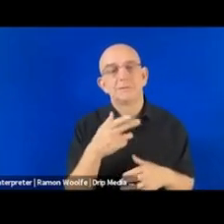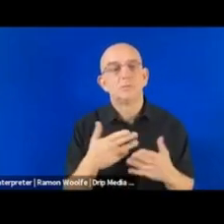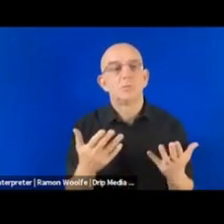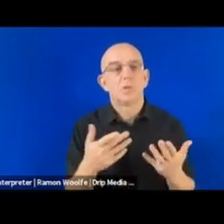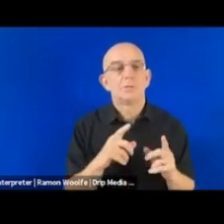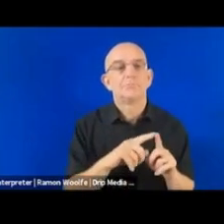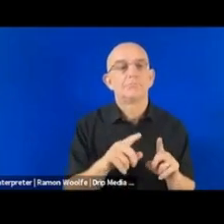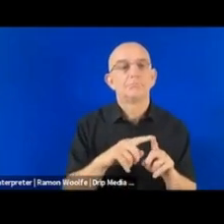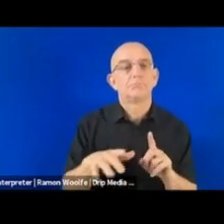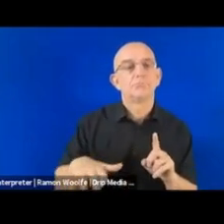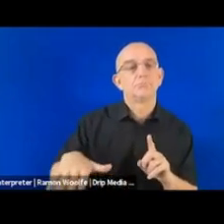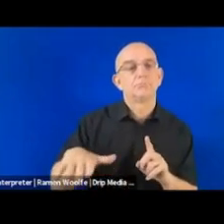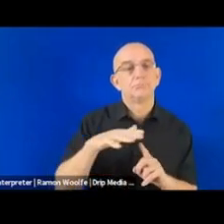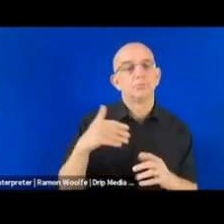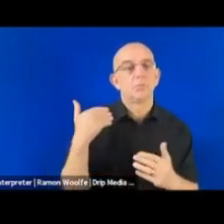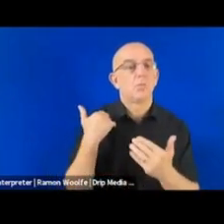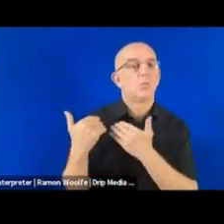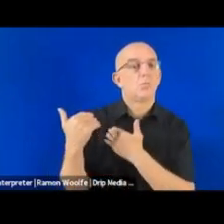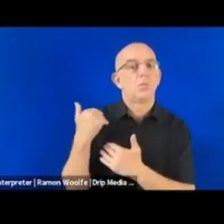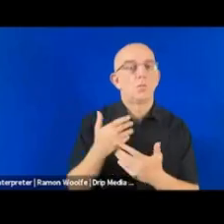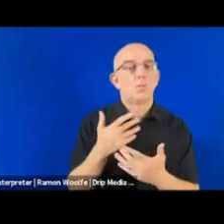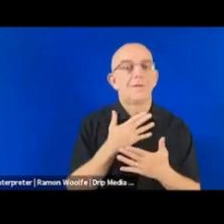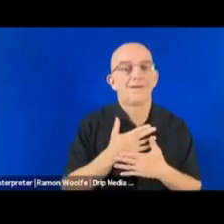the increase in the programs,